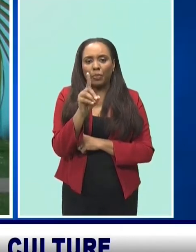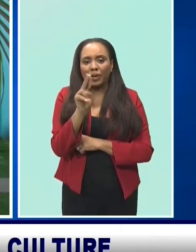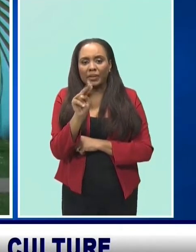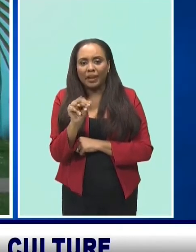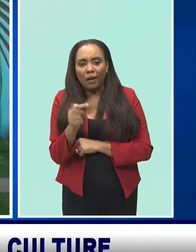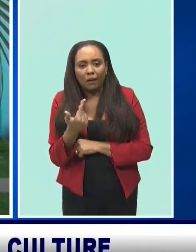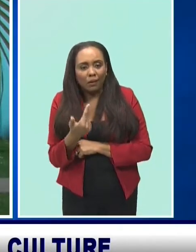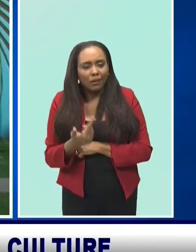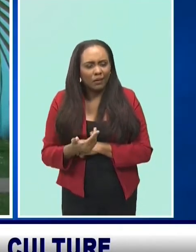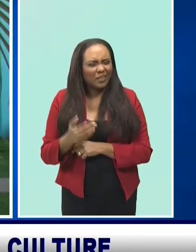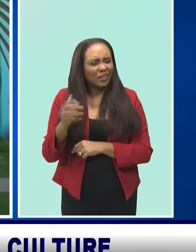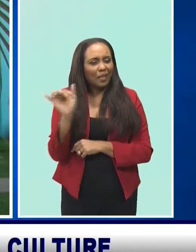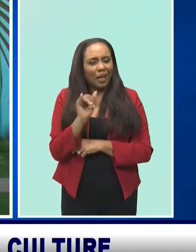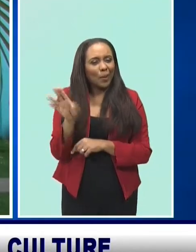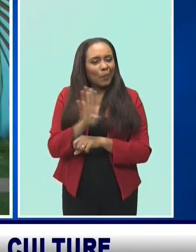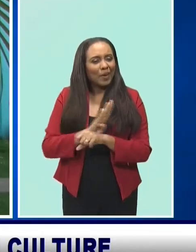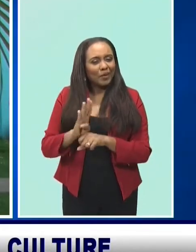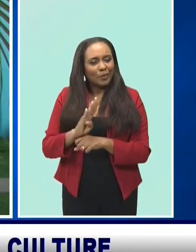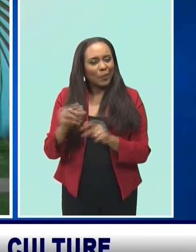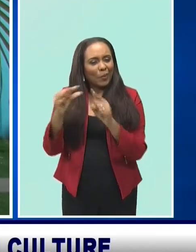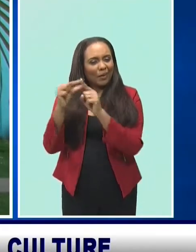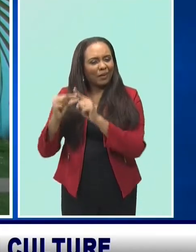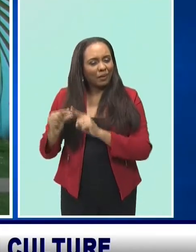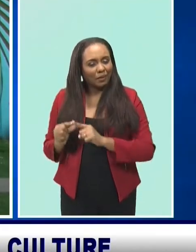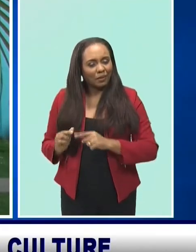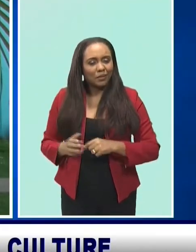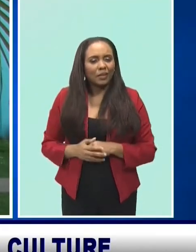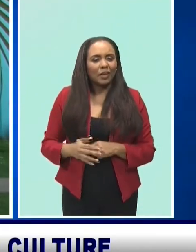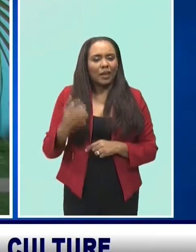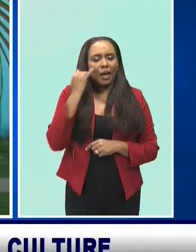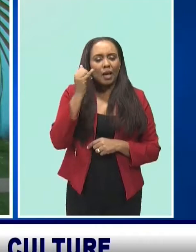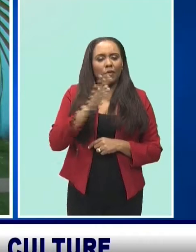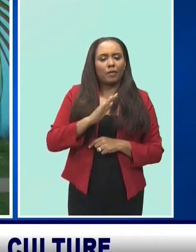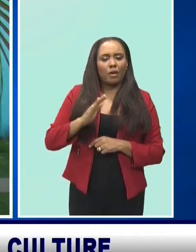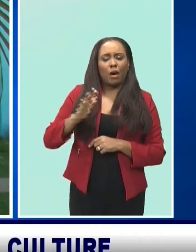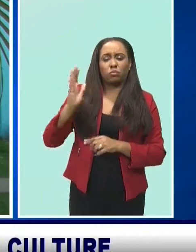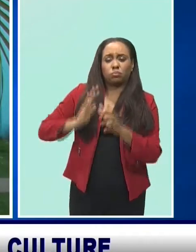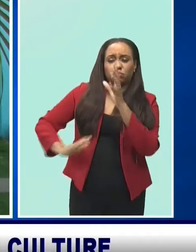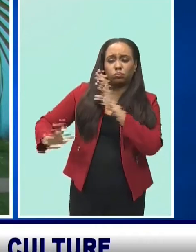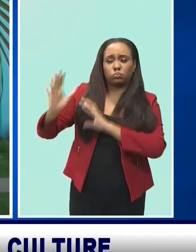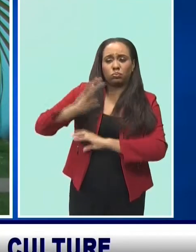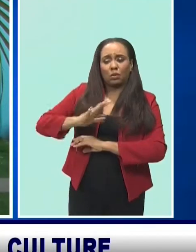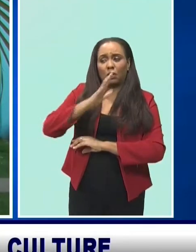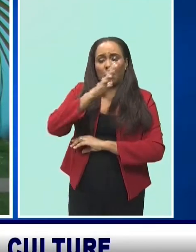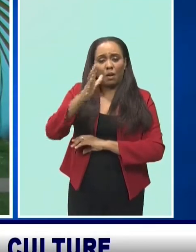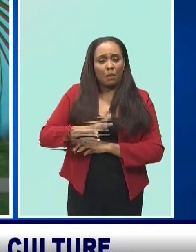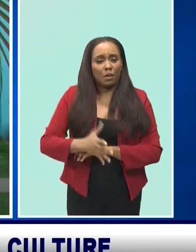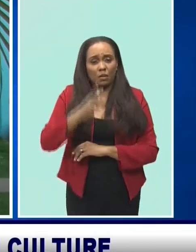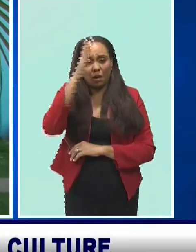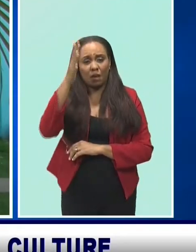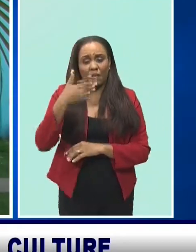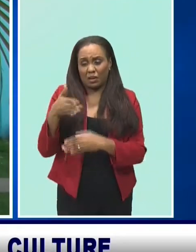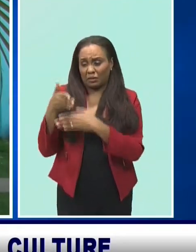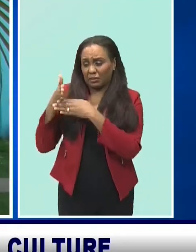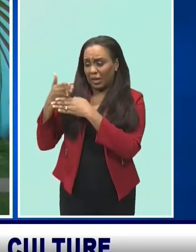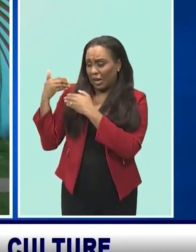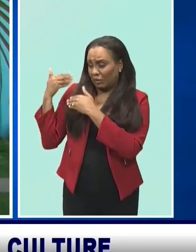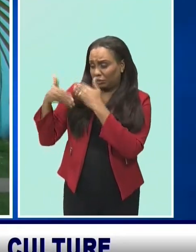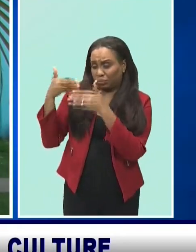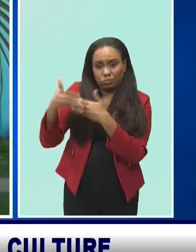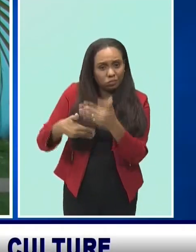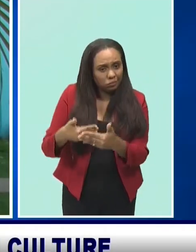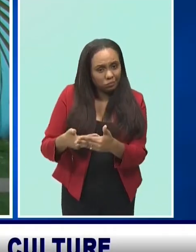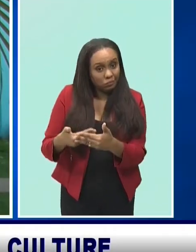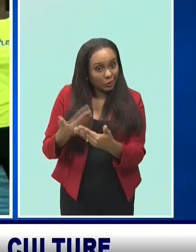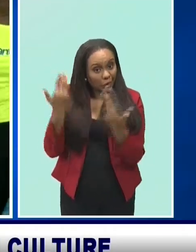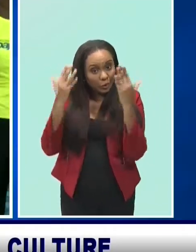that are culture. So whether you are, your great grandparents have shared all of this stuff with you or not, we are educating you